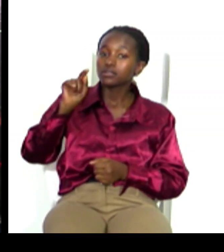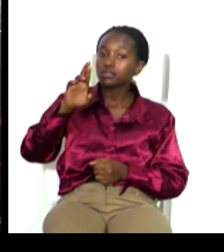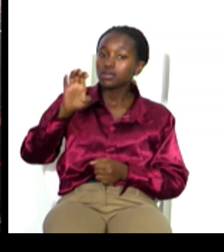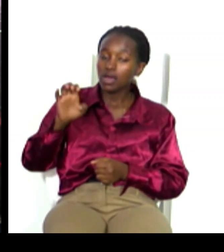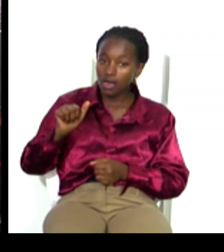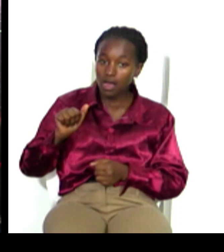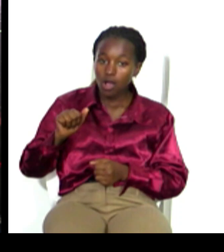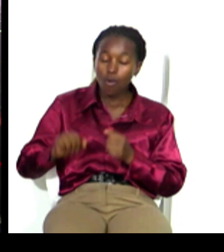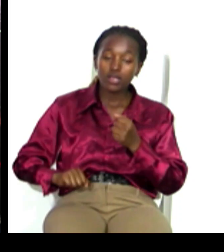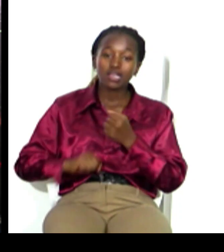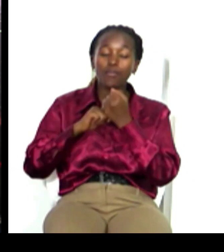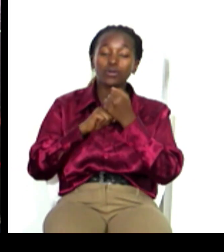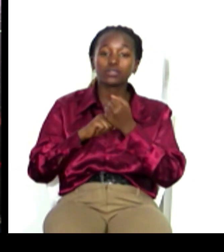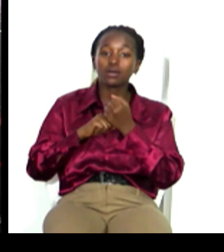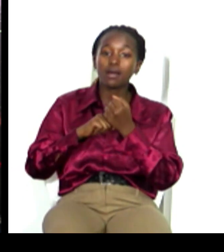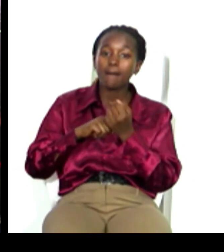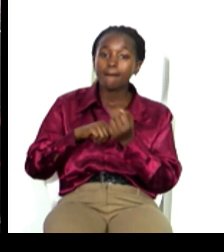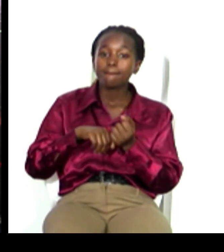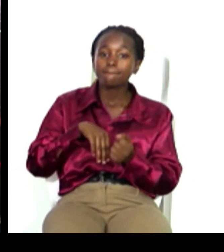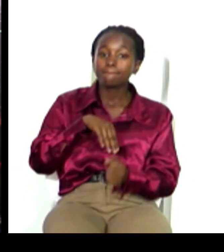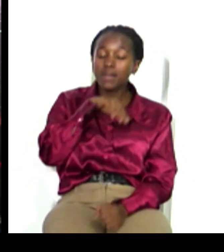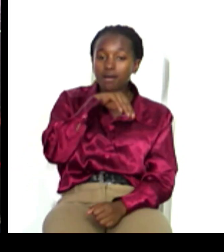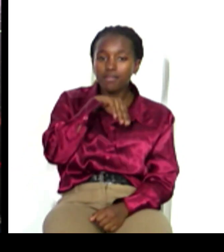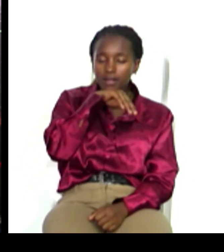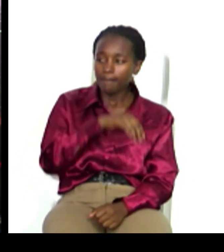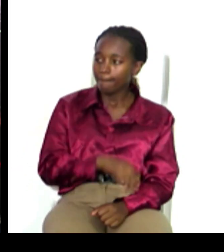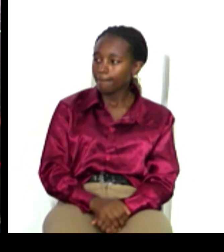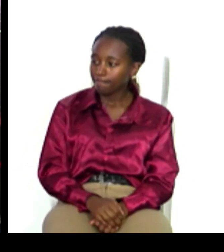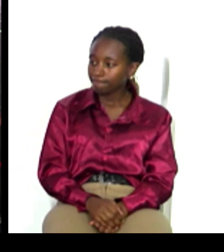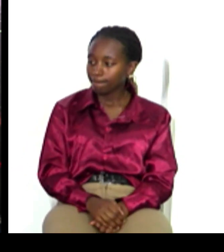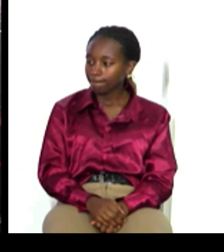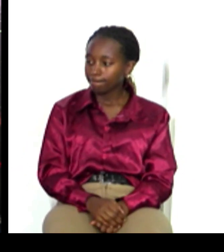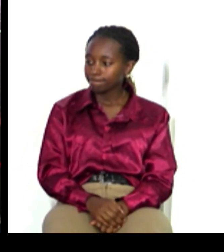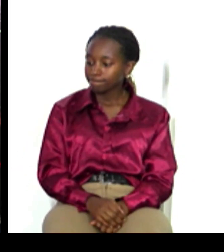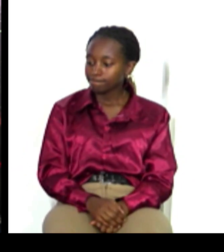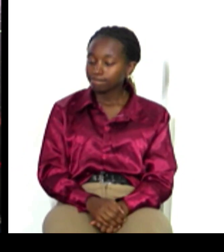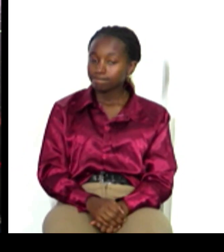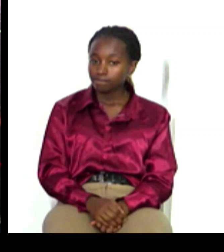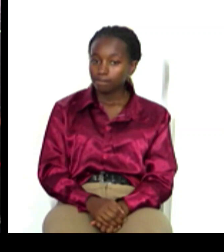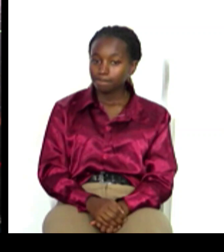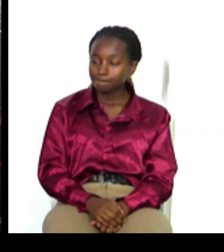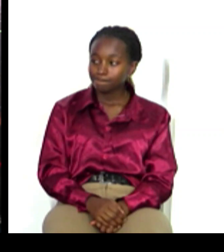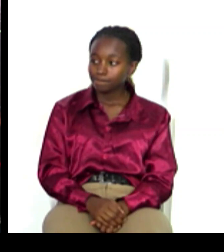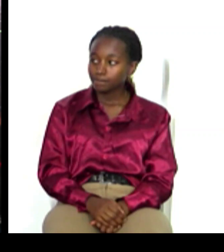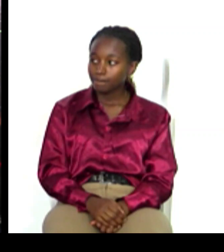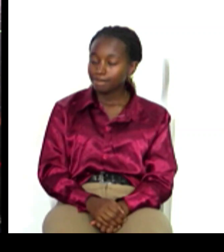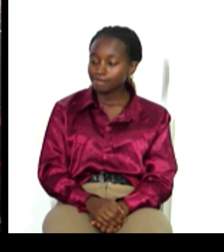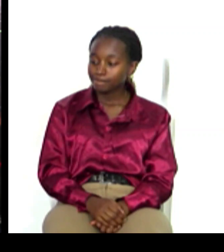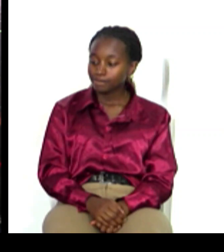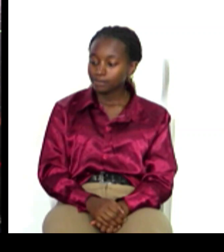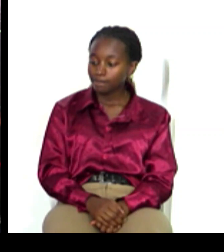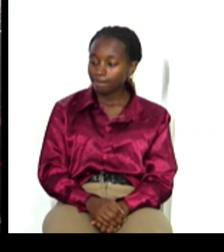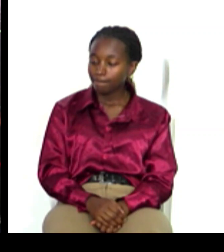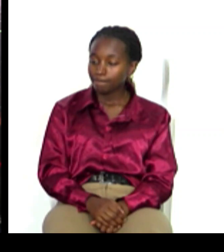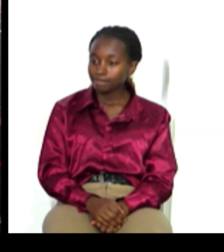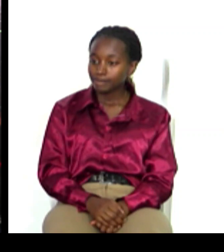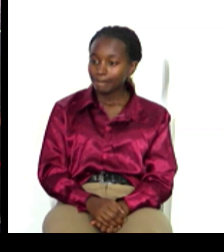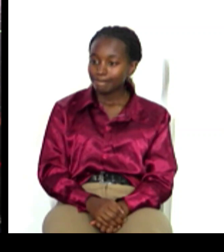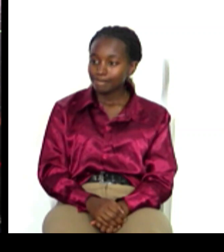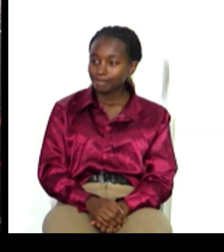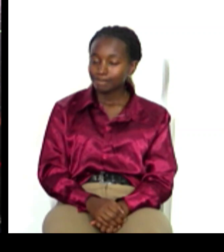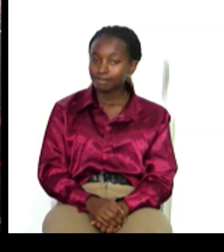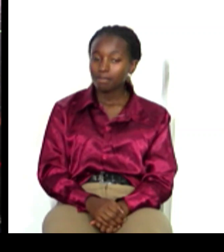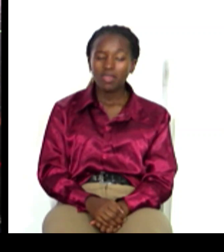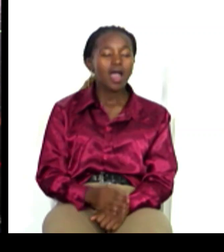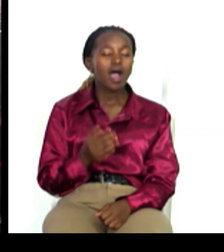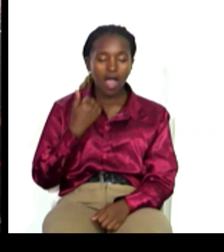Raila Amolo Odinga. Not for. They are going to support Raila Amolo Odinga. So 3 and not. You've given me 3. No, and there are so